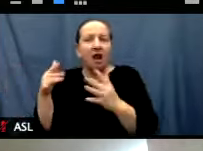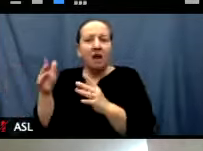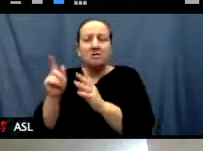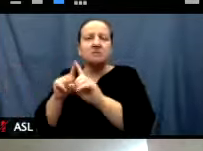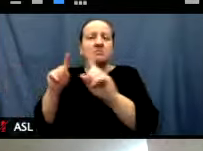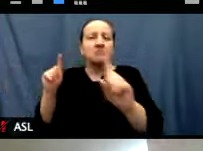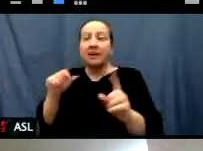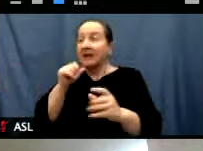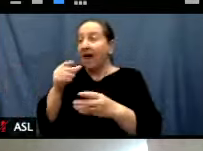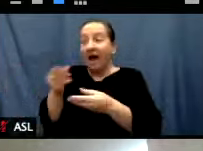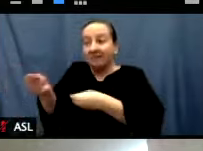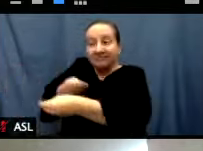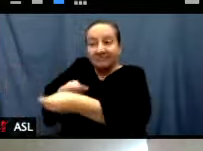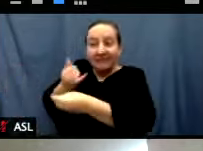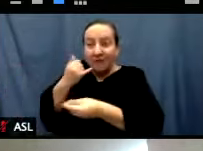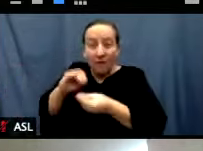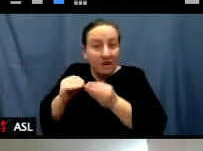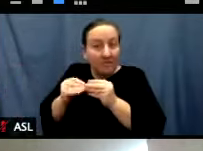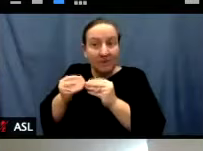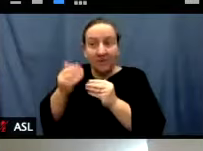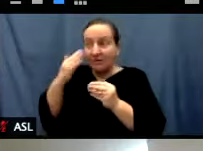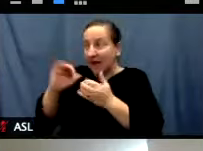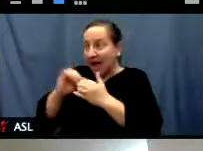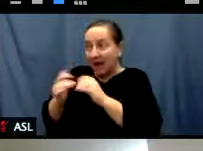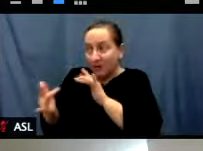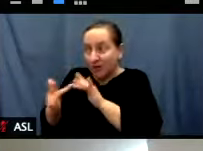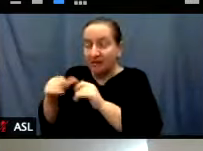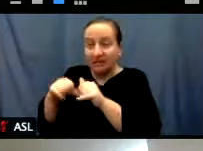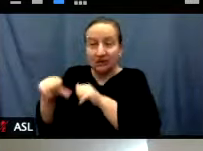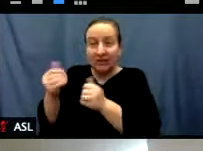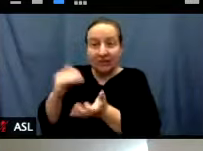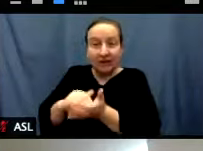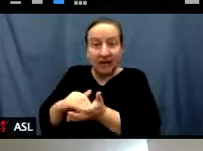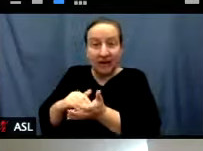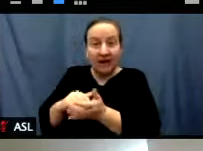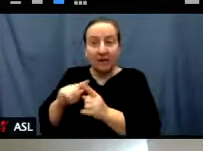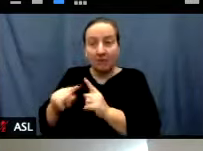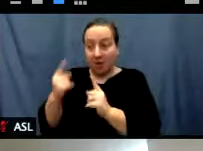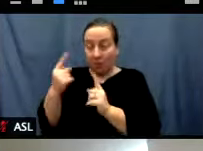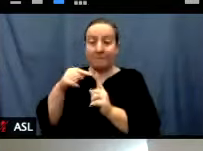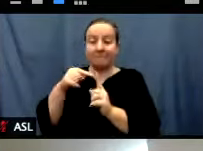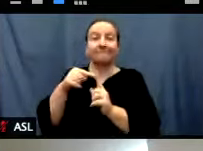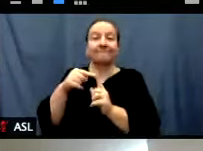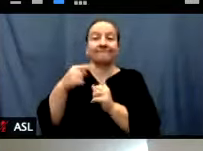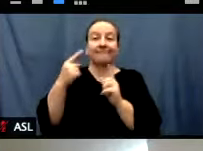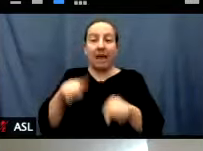exchange phone numbers. They didn't know how to find each other again. But then one of those individuals